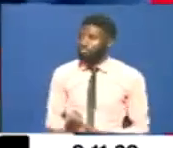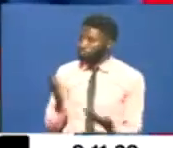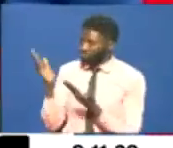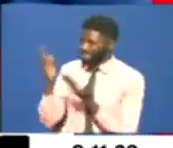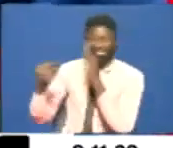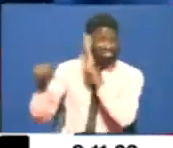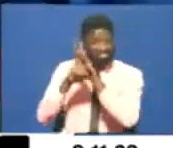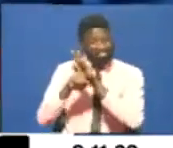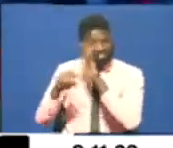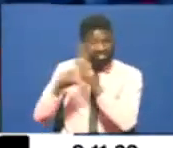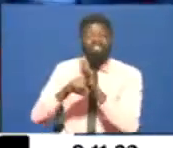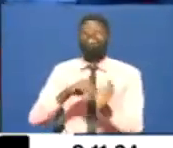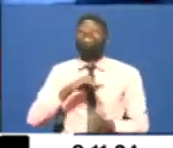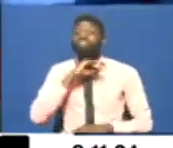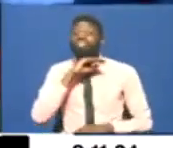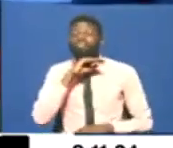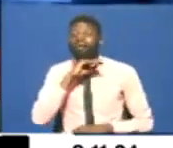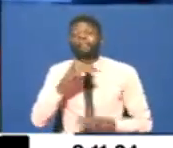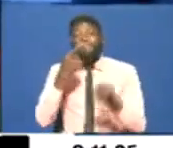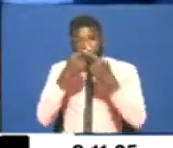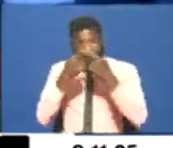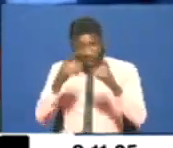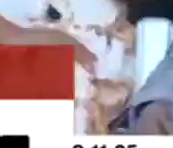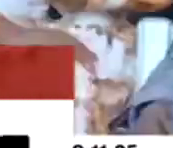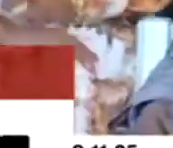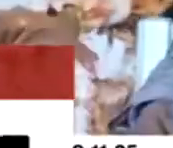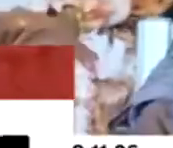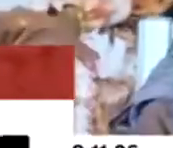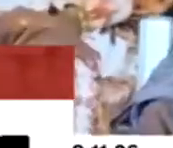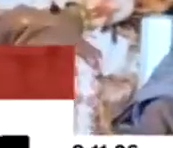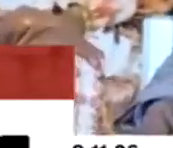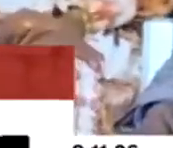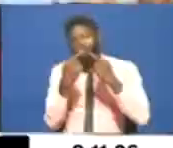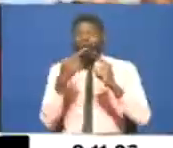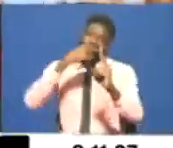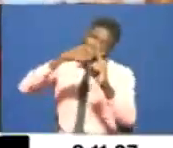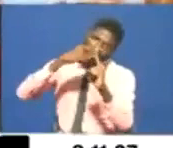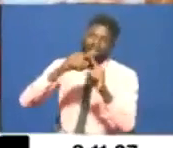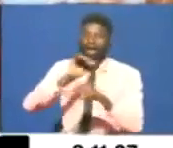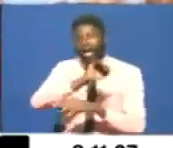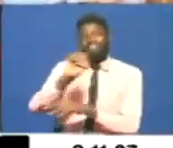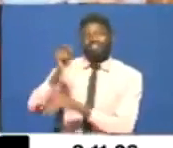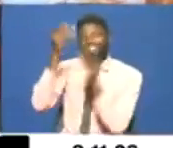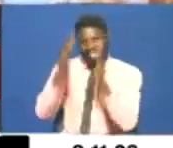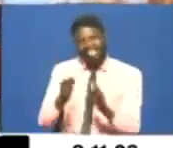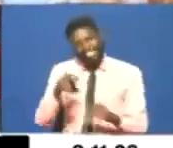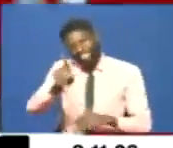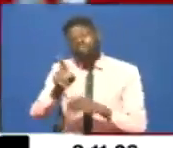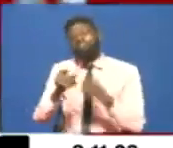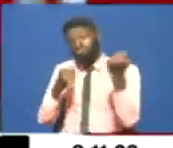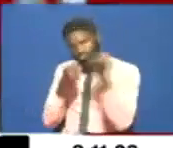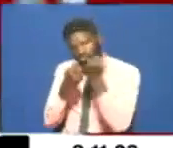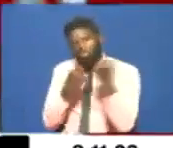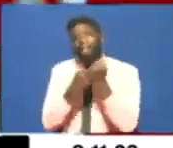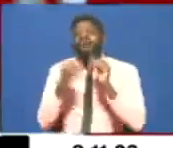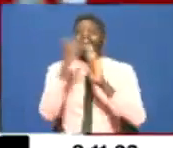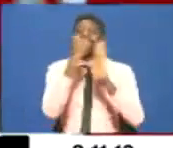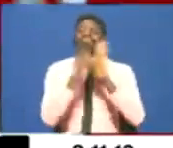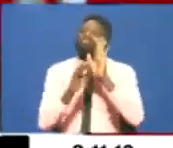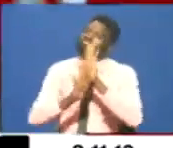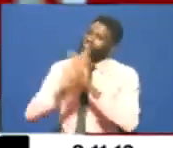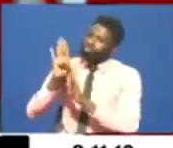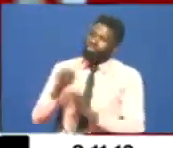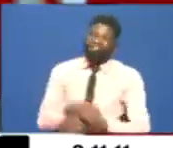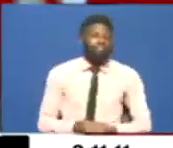the deputy president struck a conciliatory tone, urging Kenyans to unite behind a common development agenda. We all are brothers